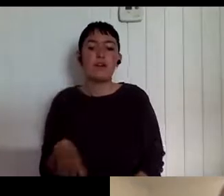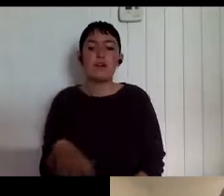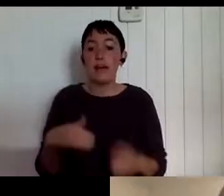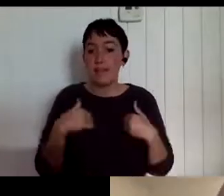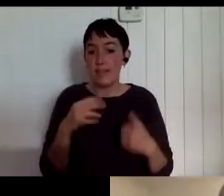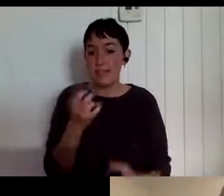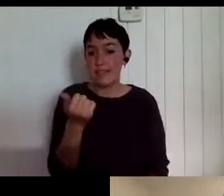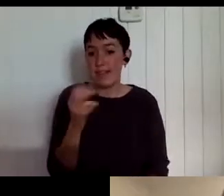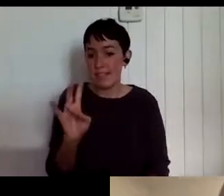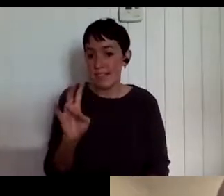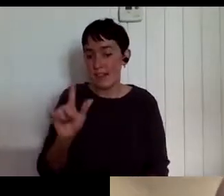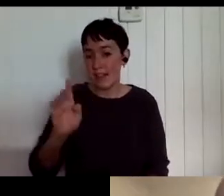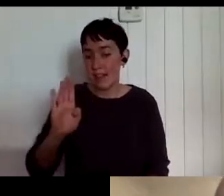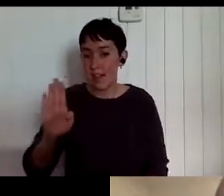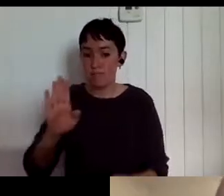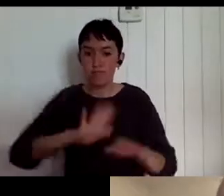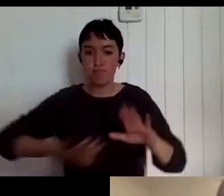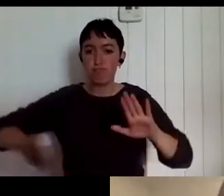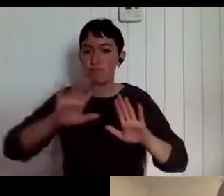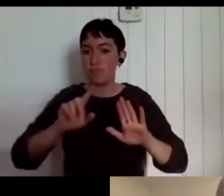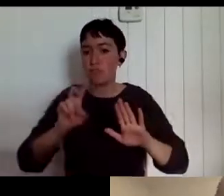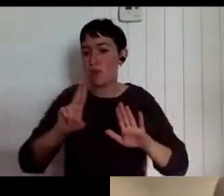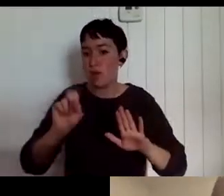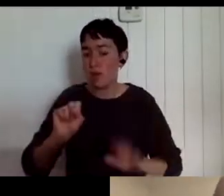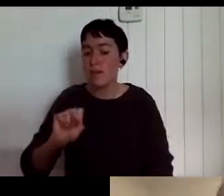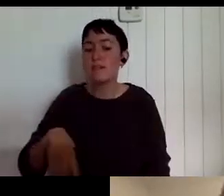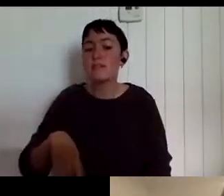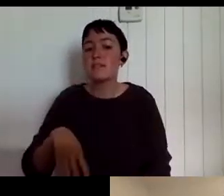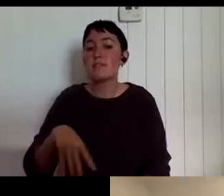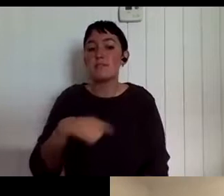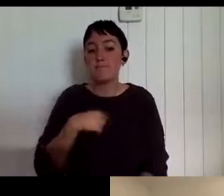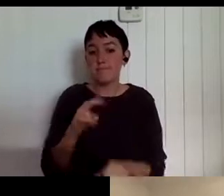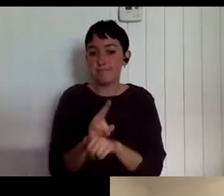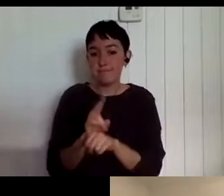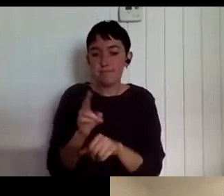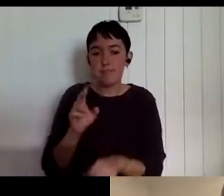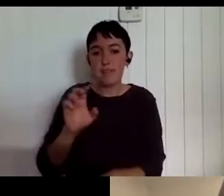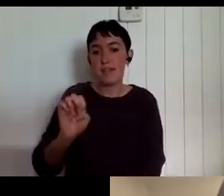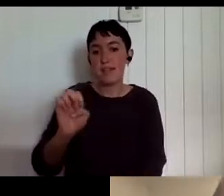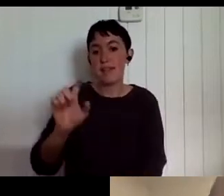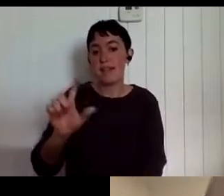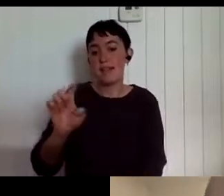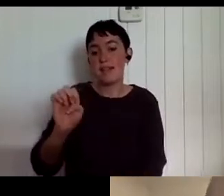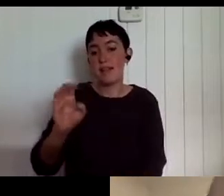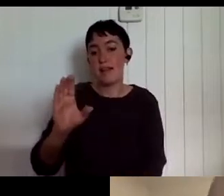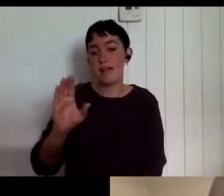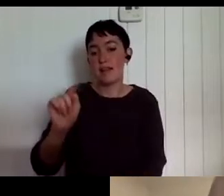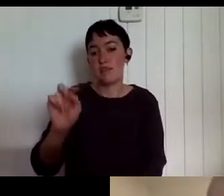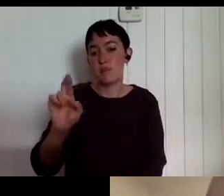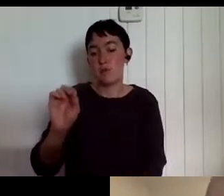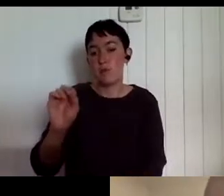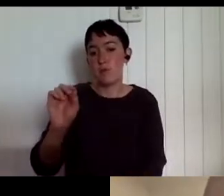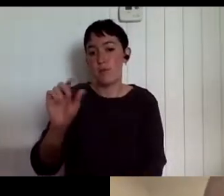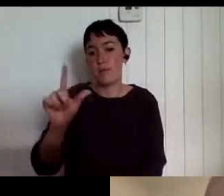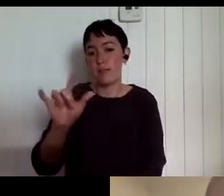So my research was specifically on something called an electrolyzer, which can be thought of the reverse of a fuel cell, where you're making